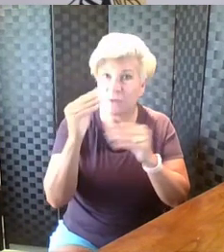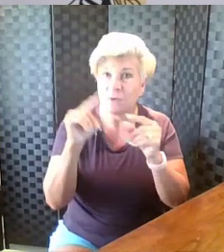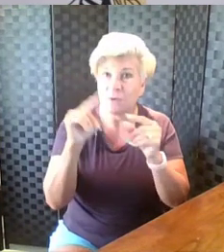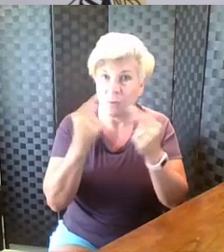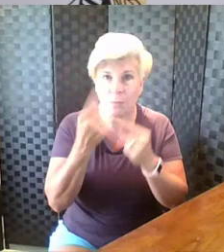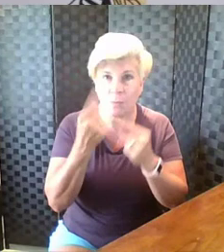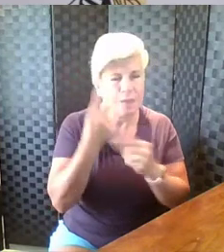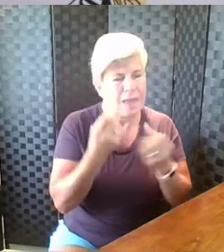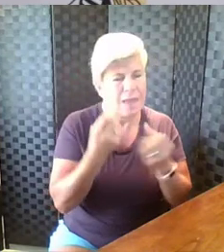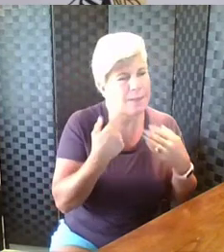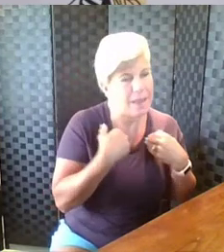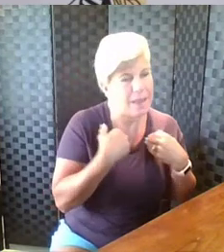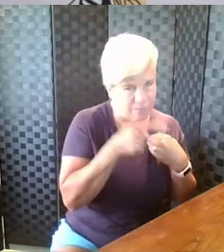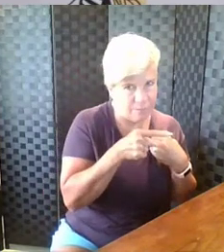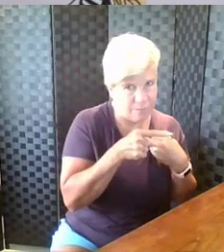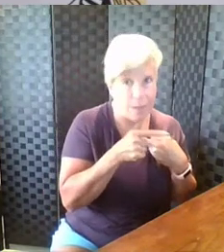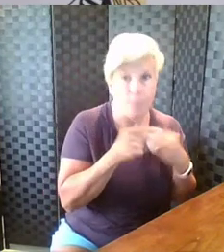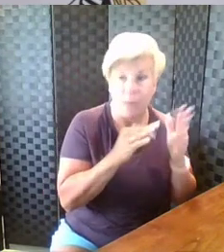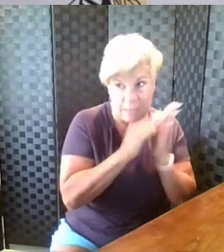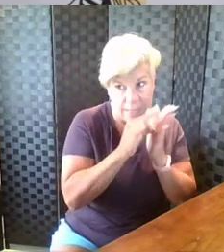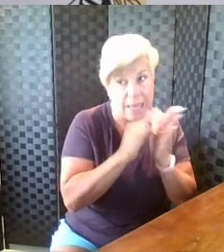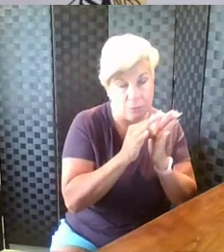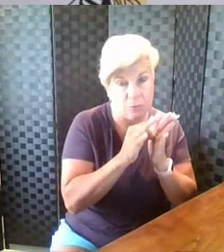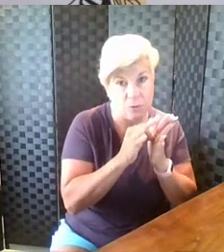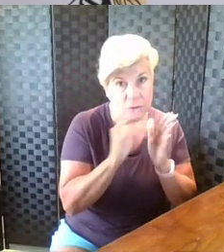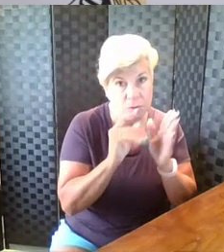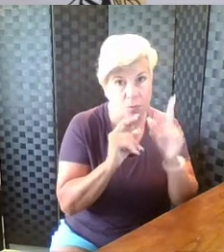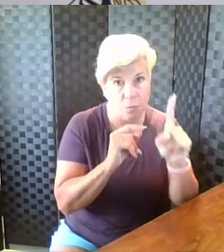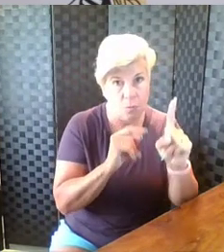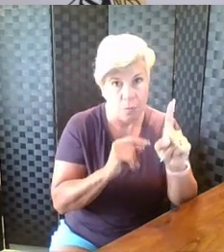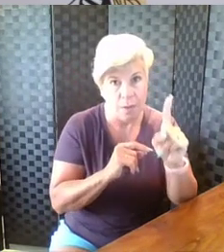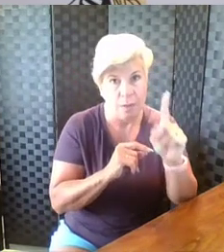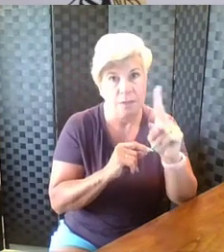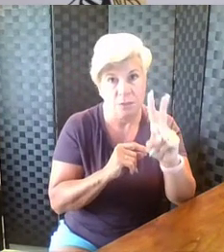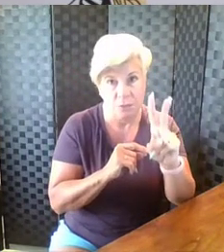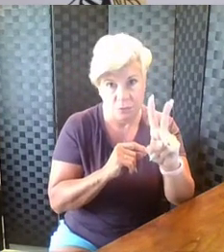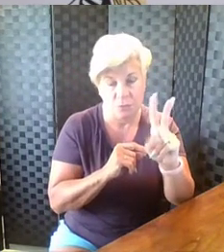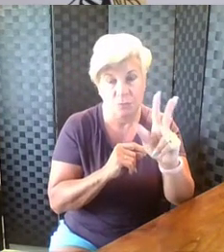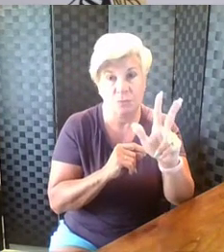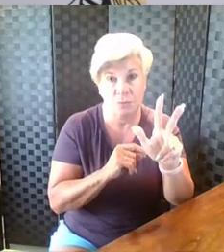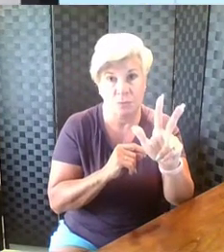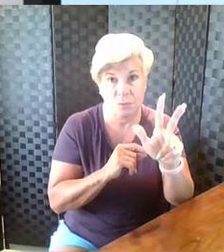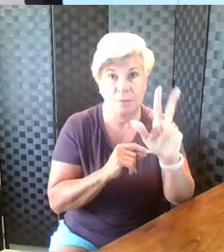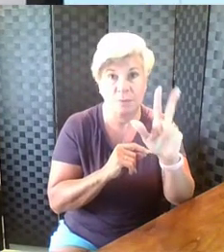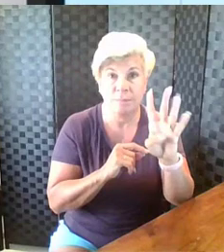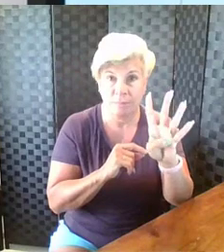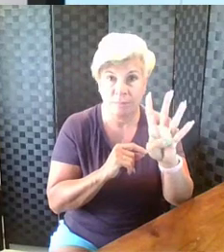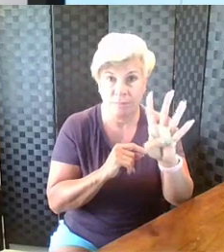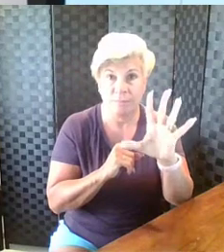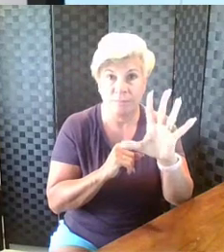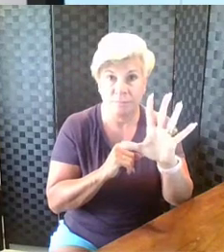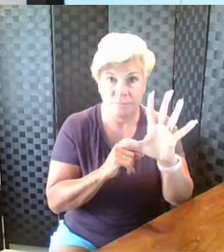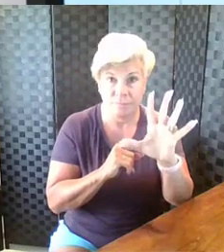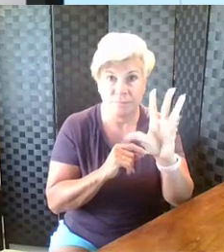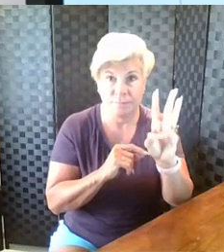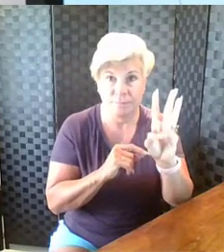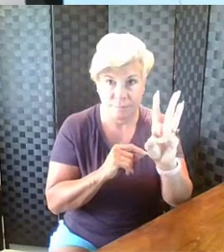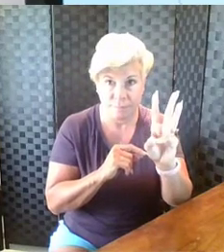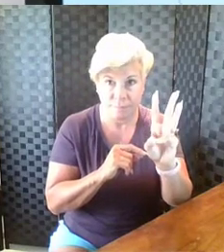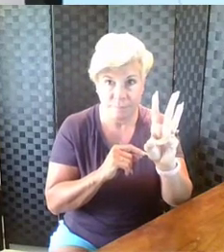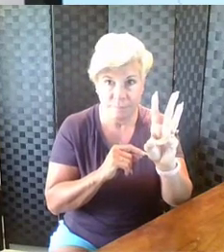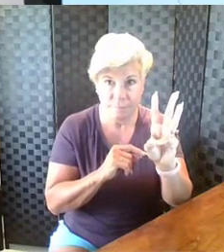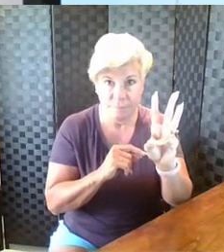many we already have. For this, I want to go ahead and count them. So do that with me, please. 1, 2, 3, 4,